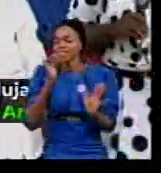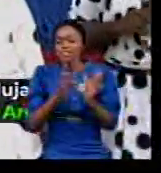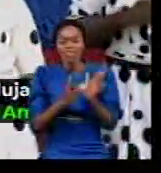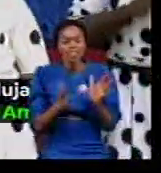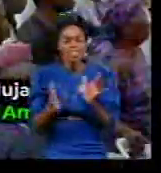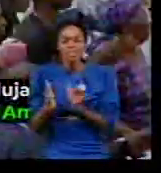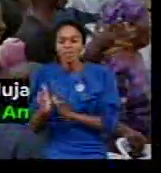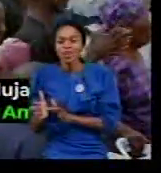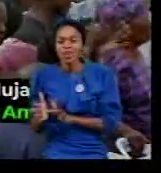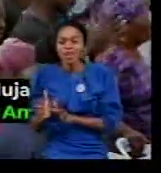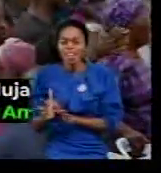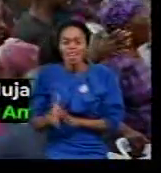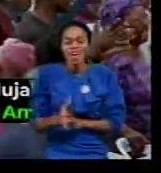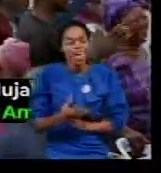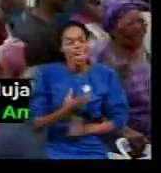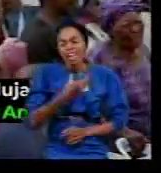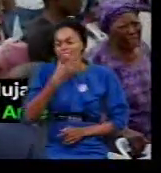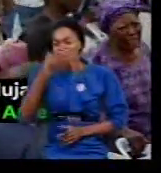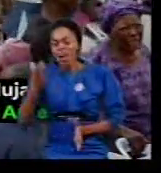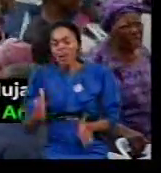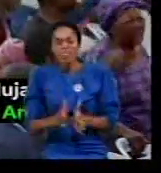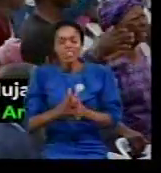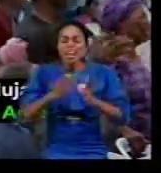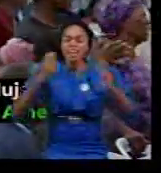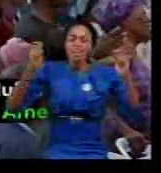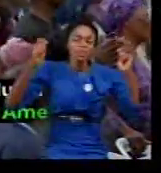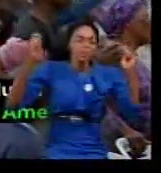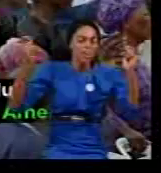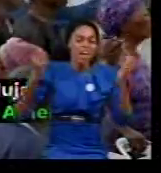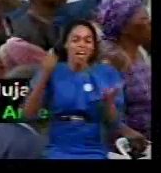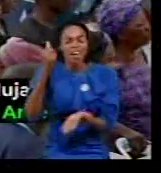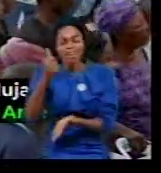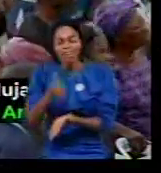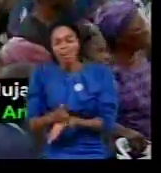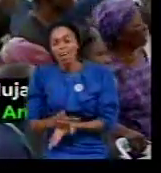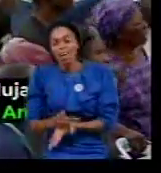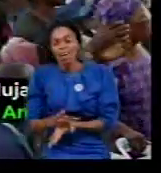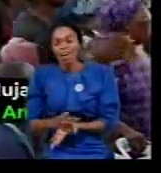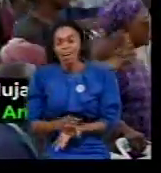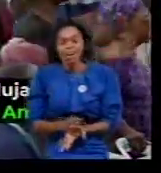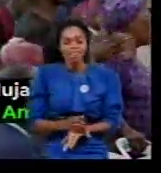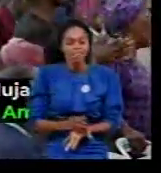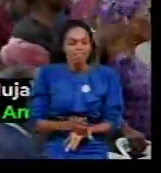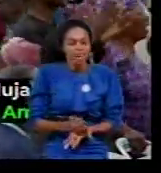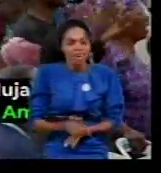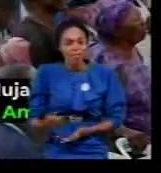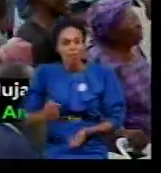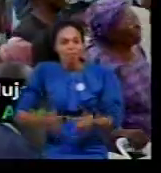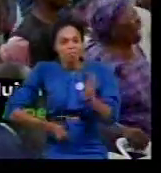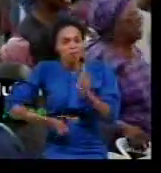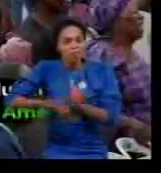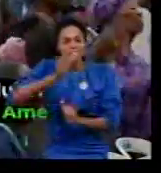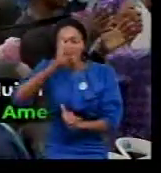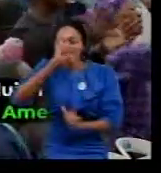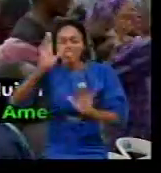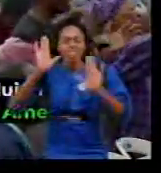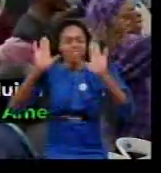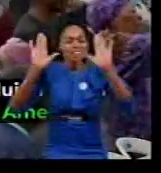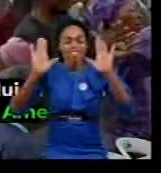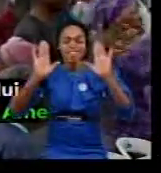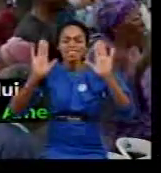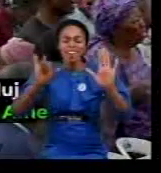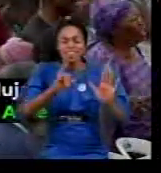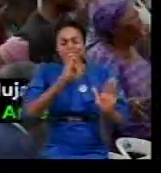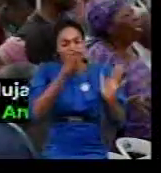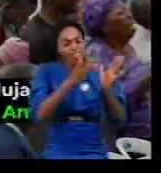it says, then the men of the city said unto Joash, that's his father, bring out thy son, that he may die, because